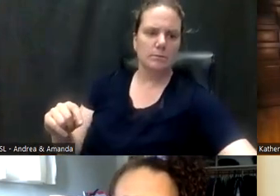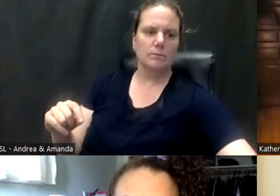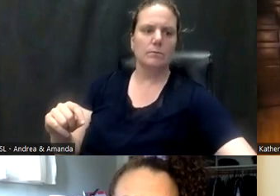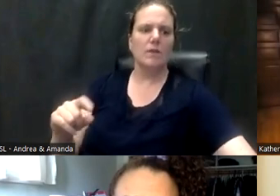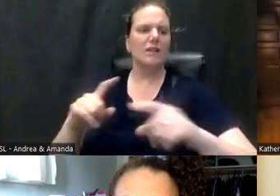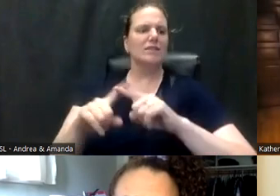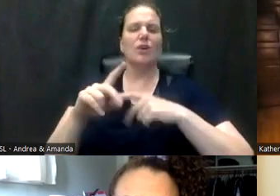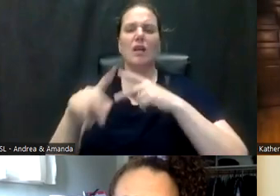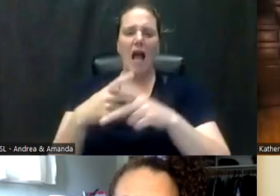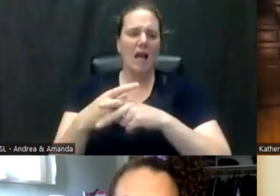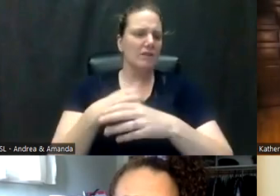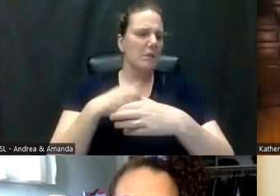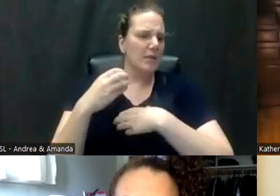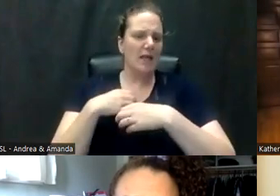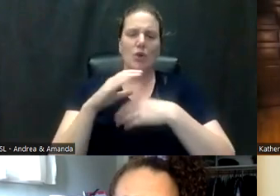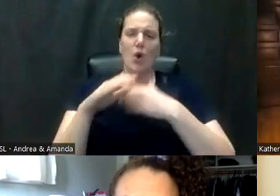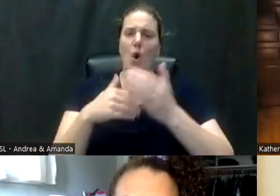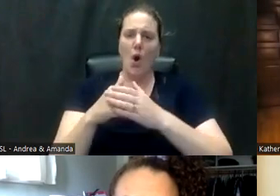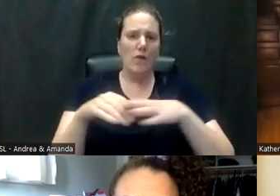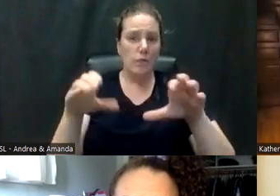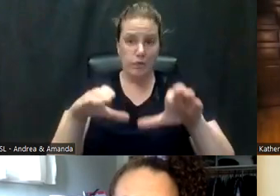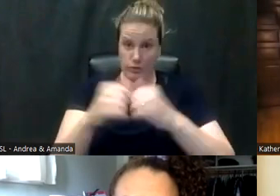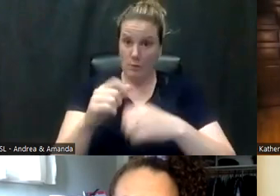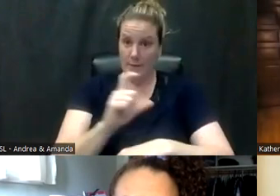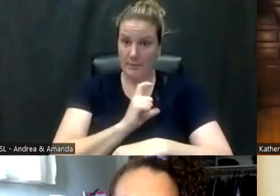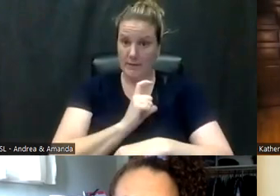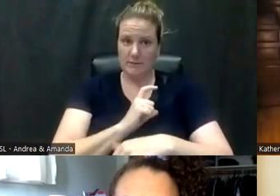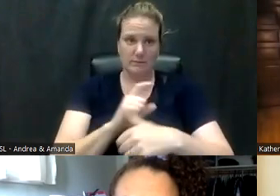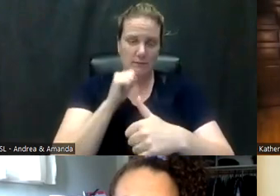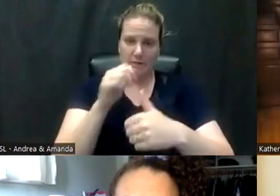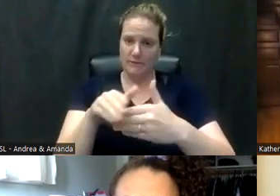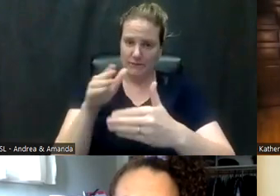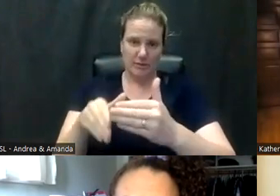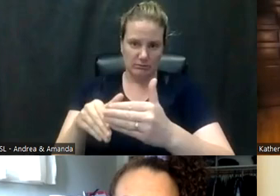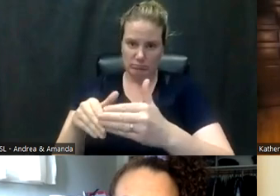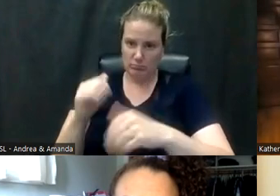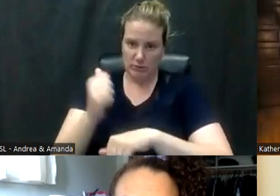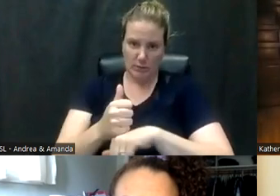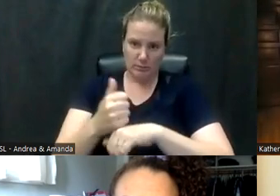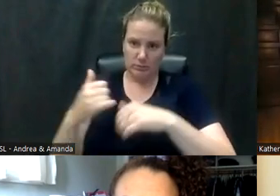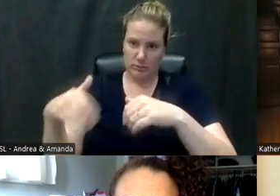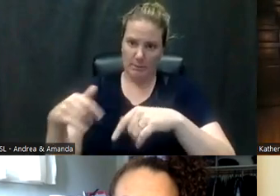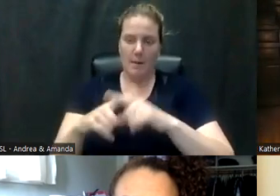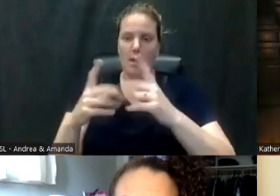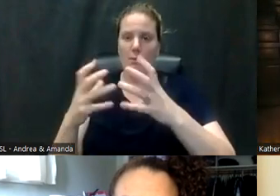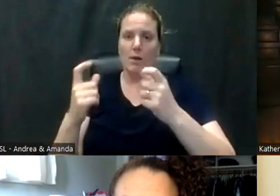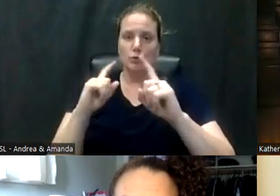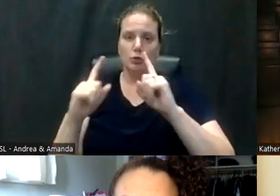complaints and all the actions with the police. So it's not completely set up yet, but I did want to talk to